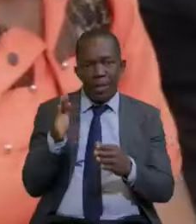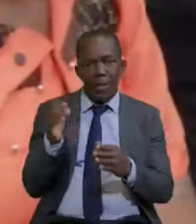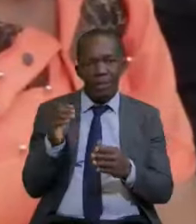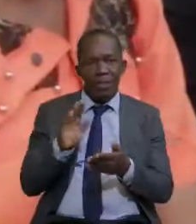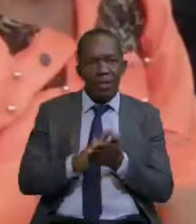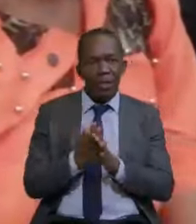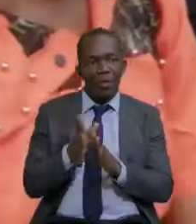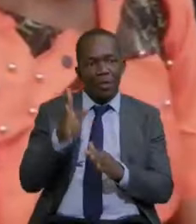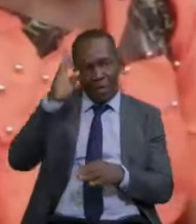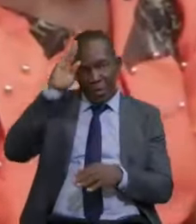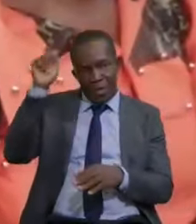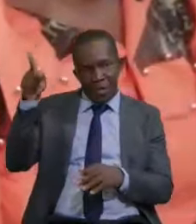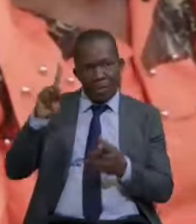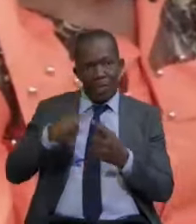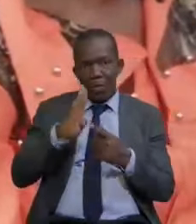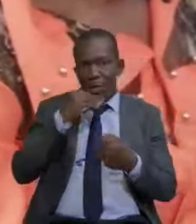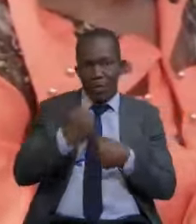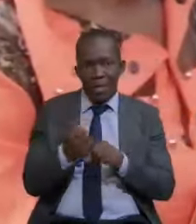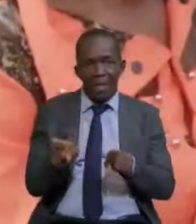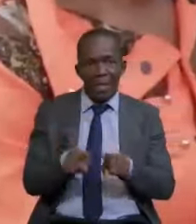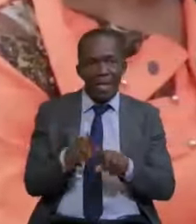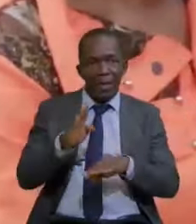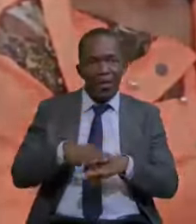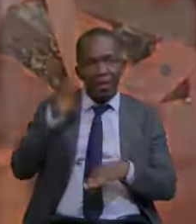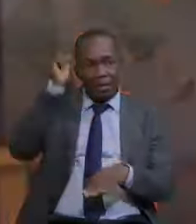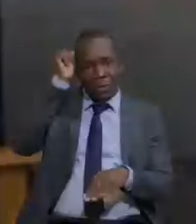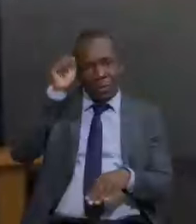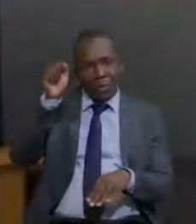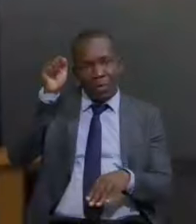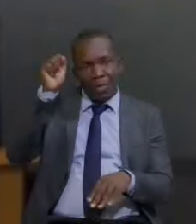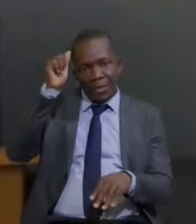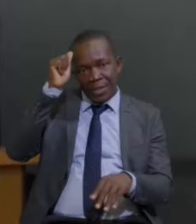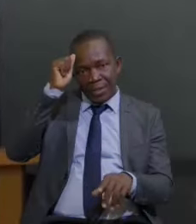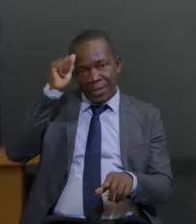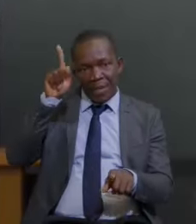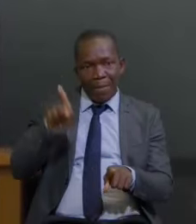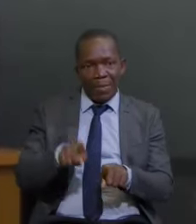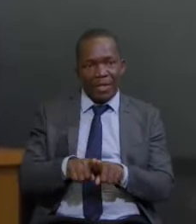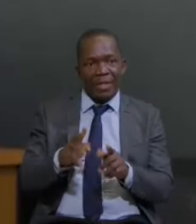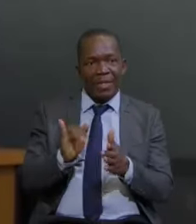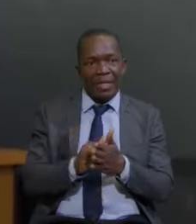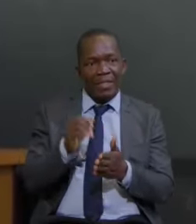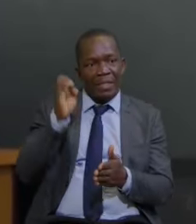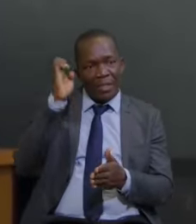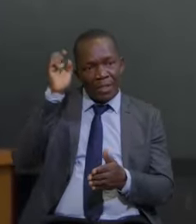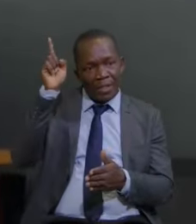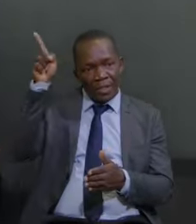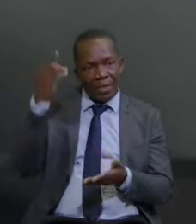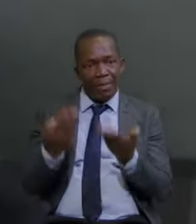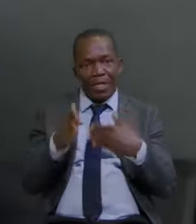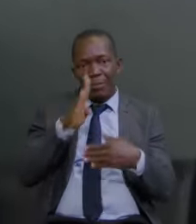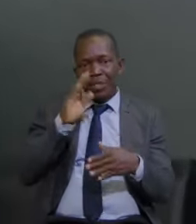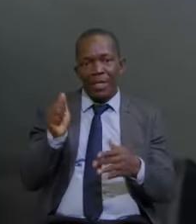brethren, that he might be a merciful and a faithful